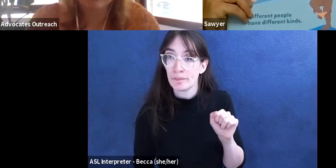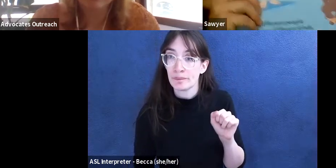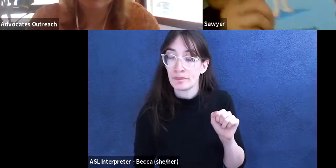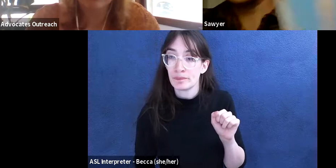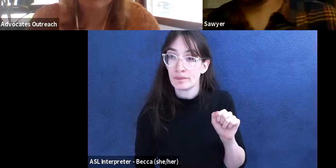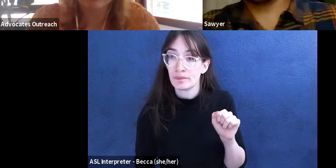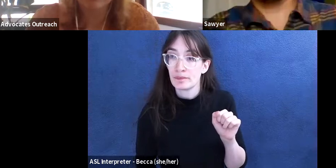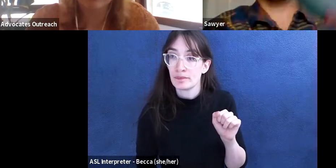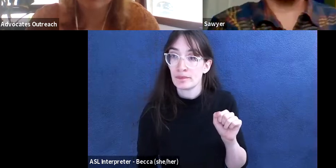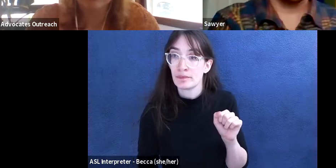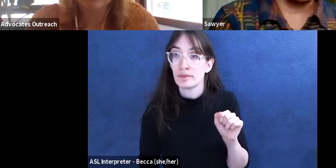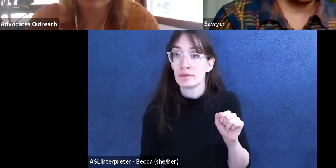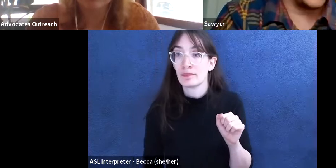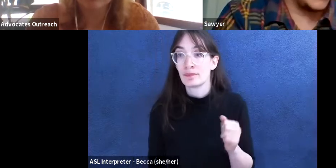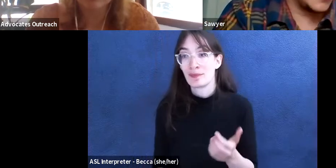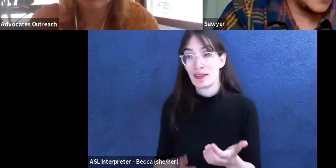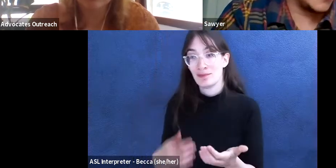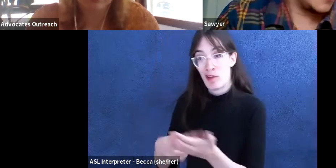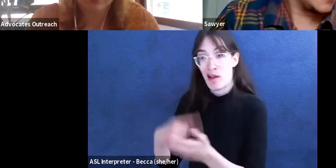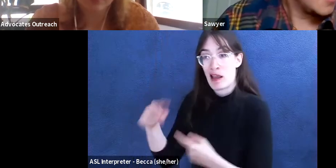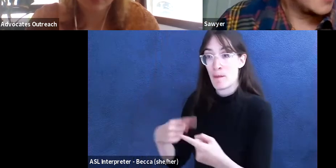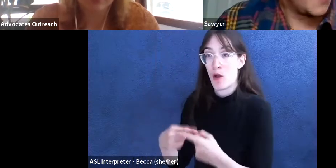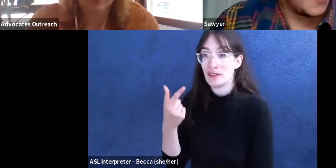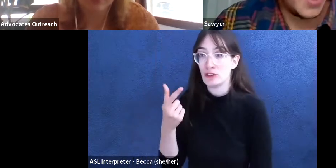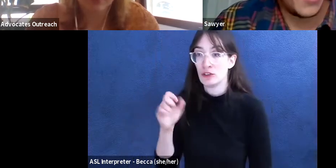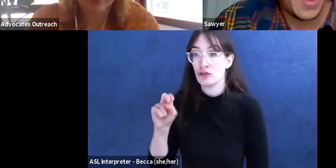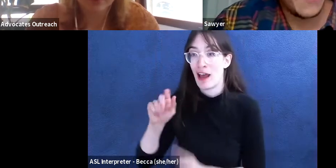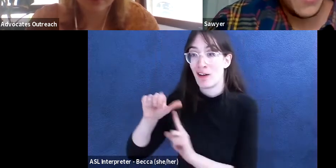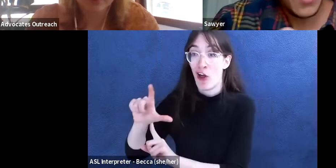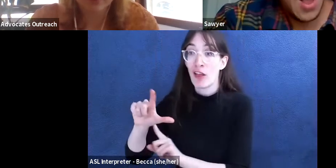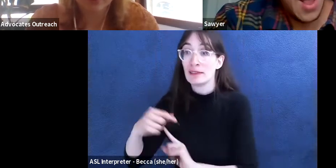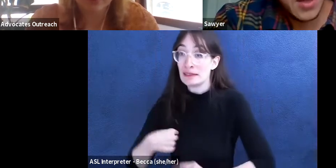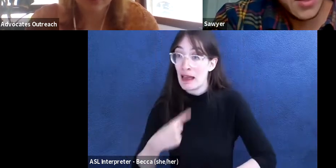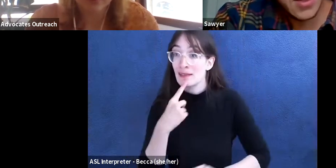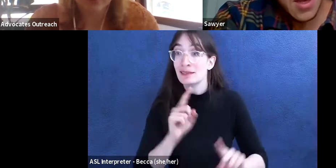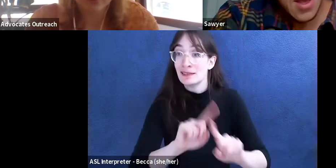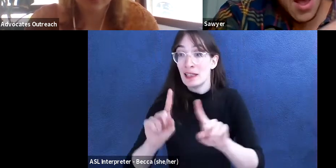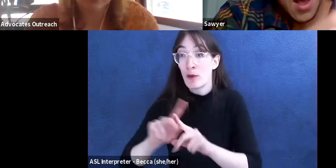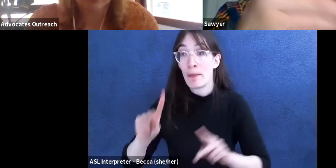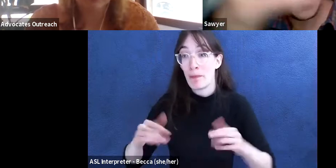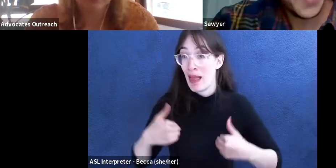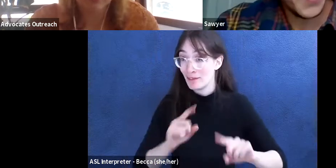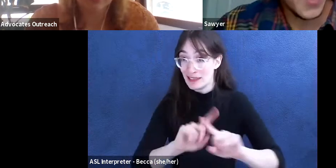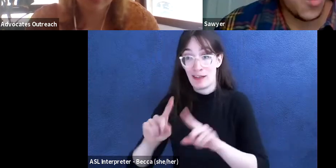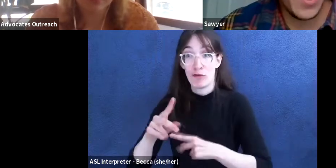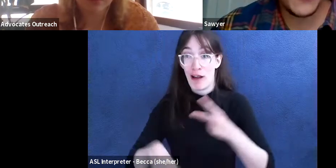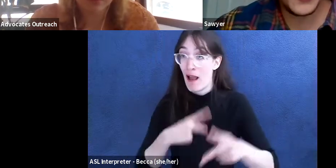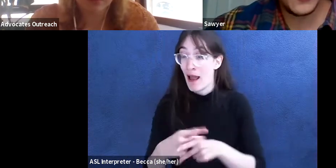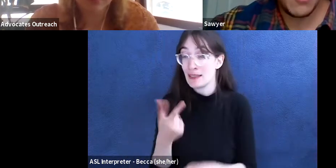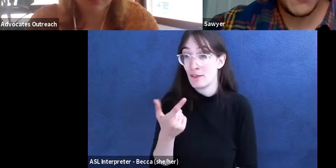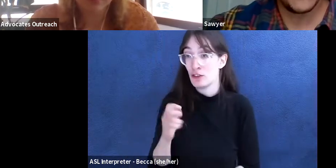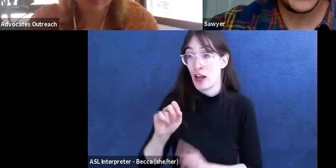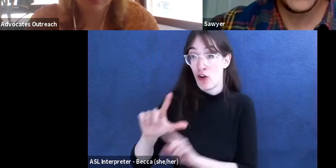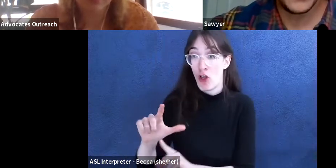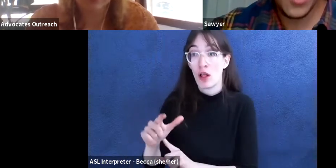not feeling right, we give them the language that they can like communicate with about that. And they know that there isn't